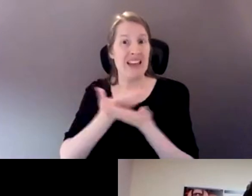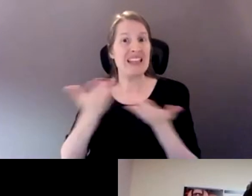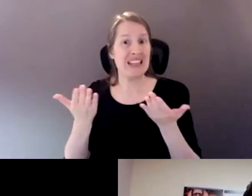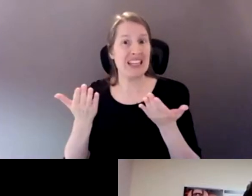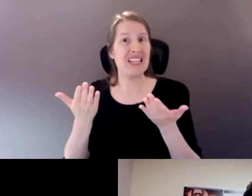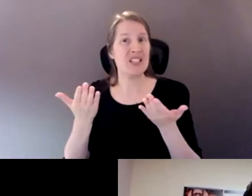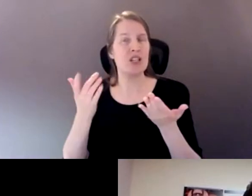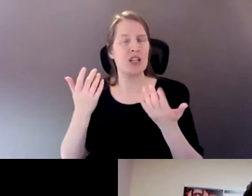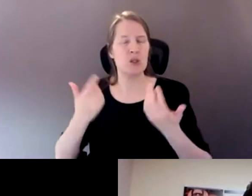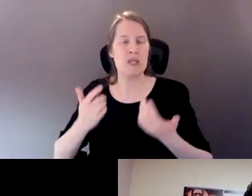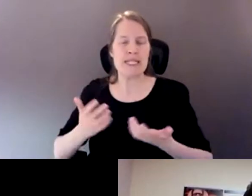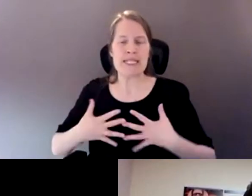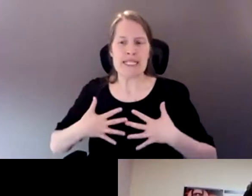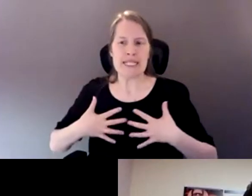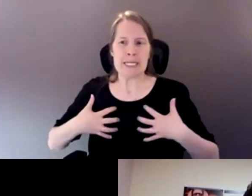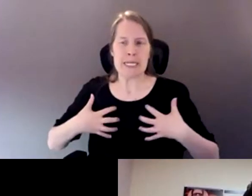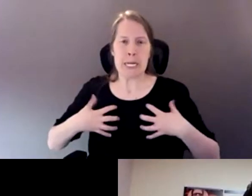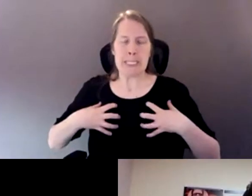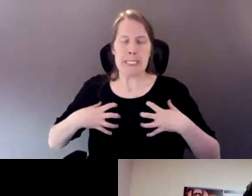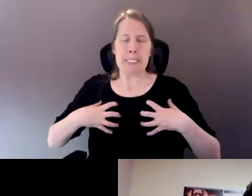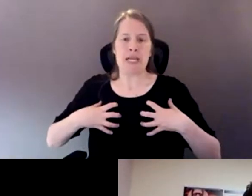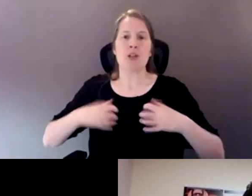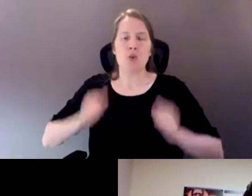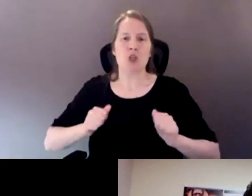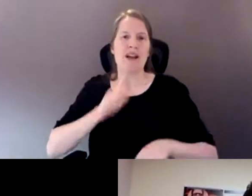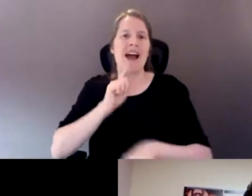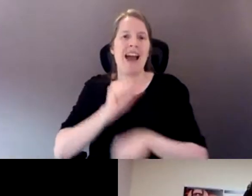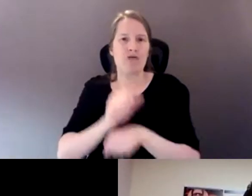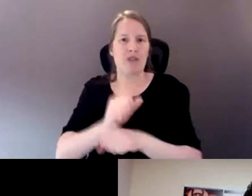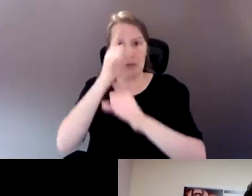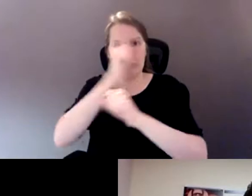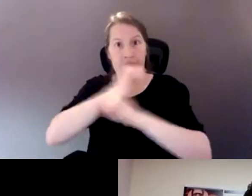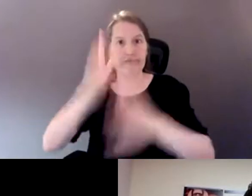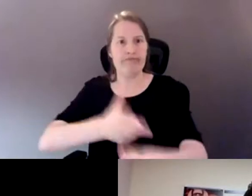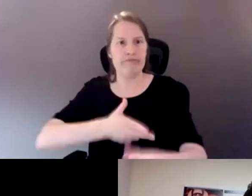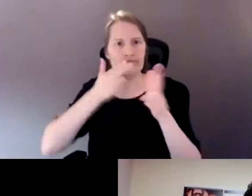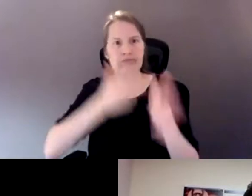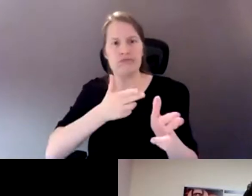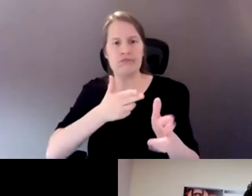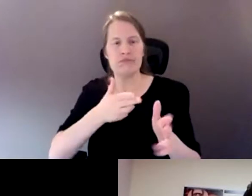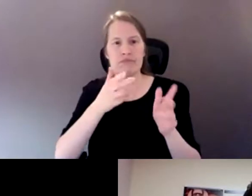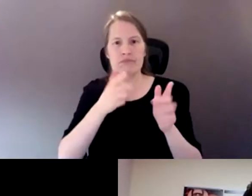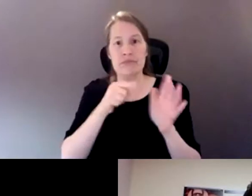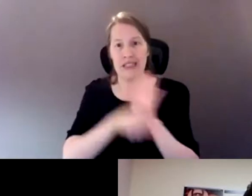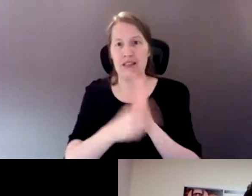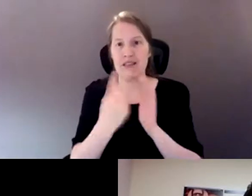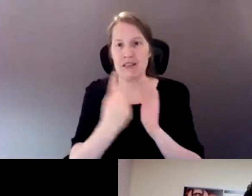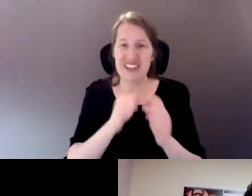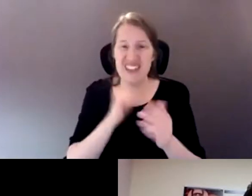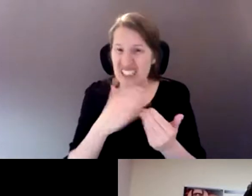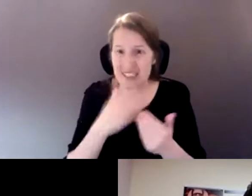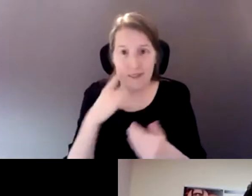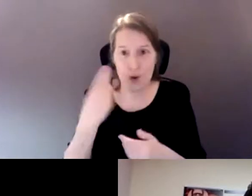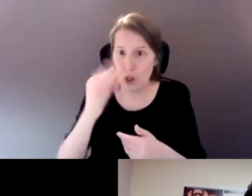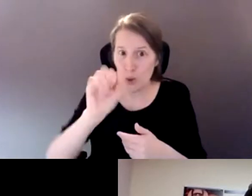to get yourself into a position where you can even bring yourself to do such a thing. But that's not